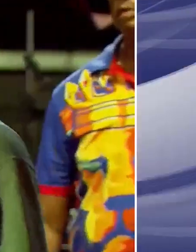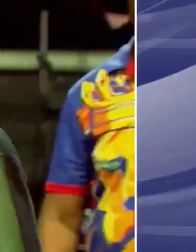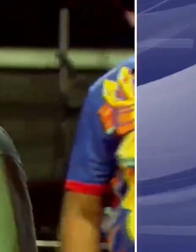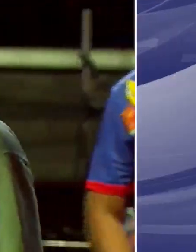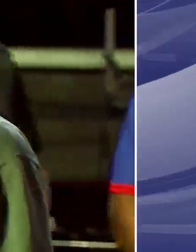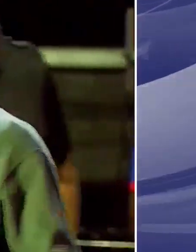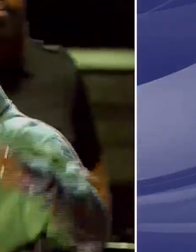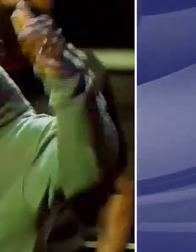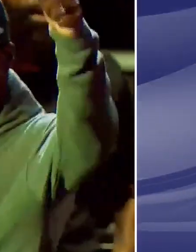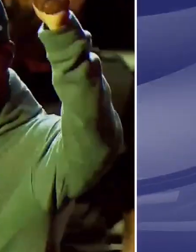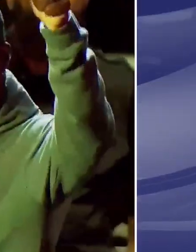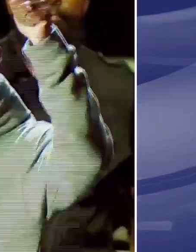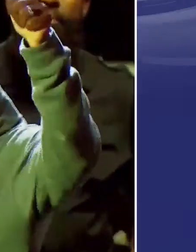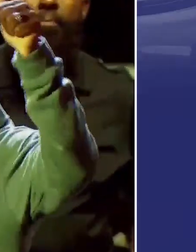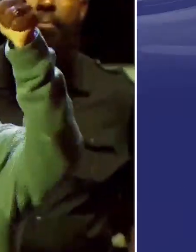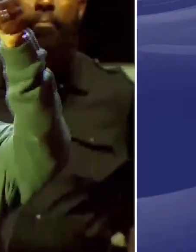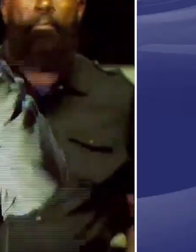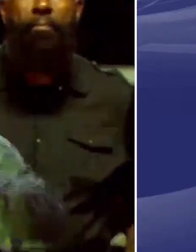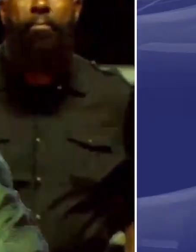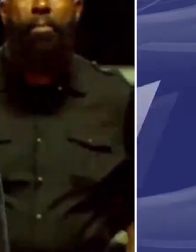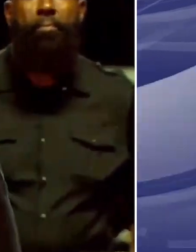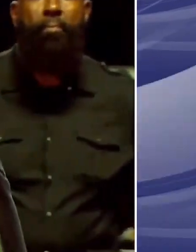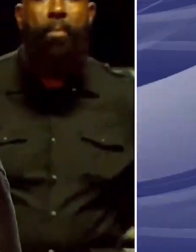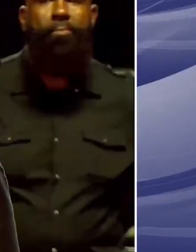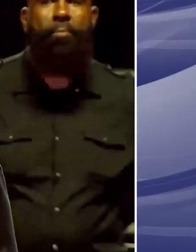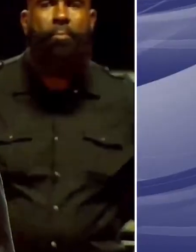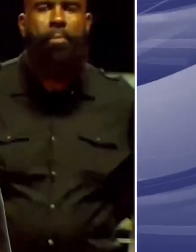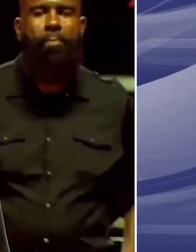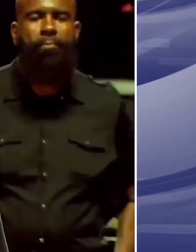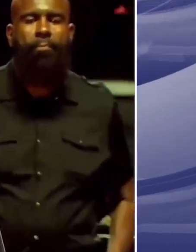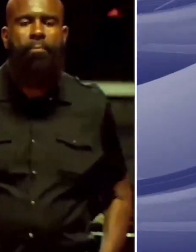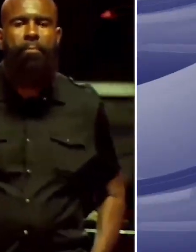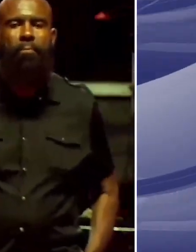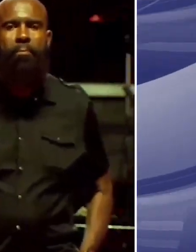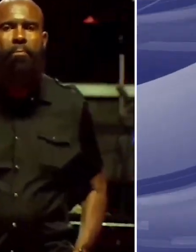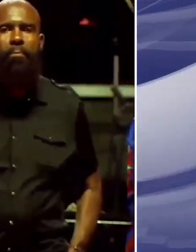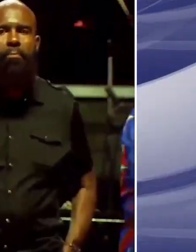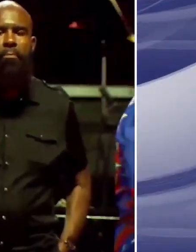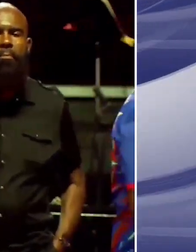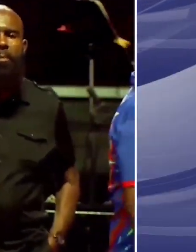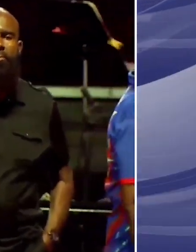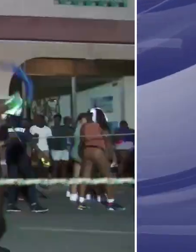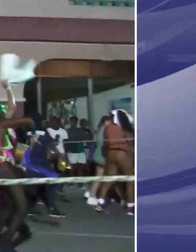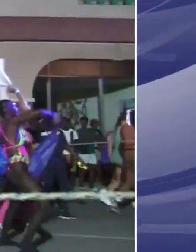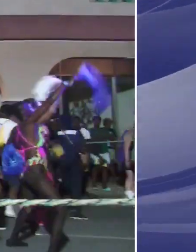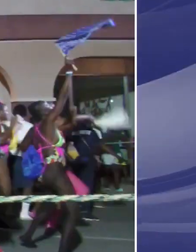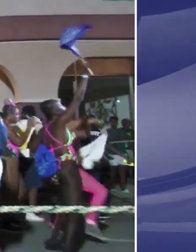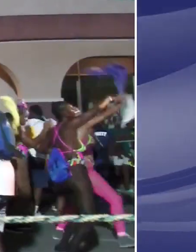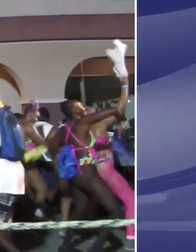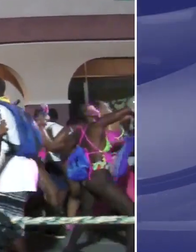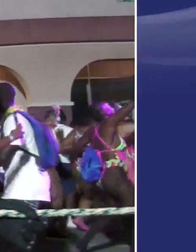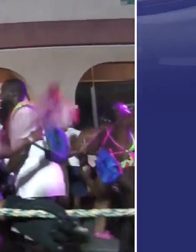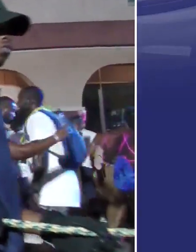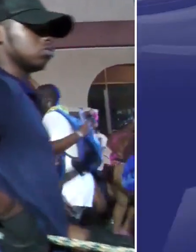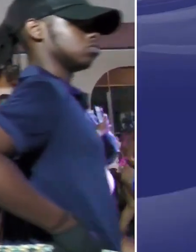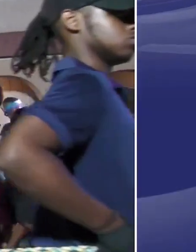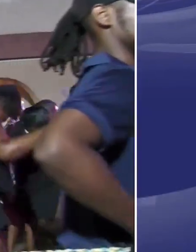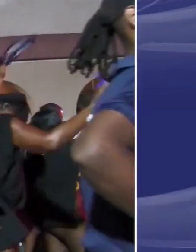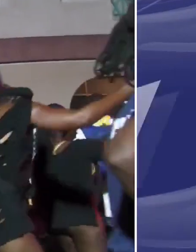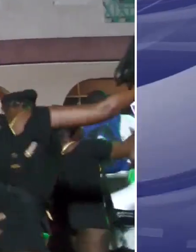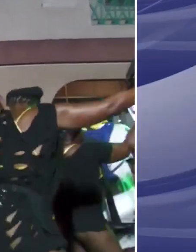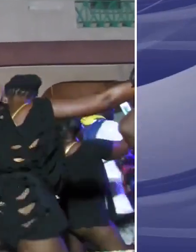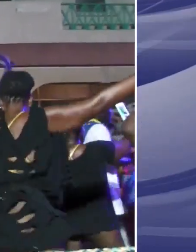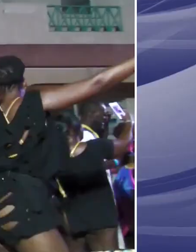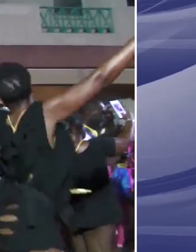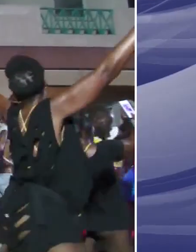new Calypso monarch crowned after a fiercely contested Pickety Crop finals. 4-day morning jam revelers